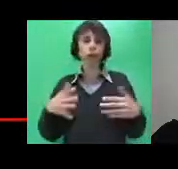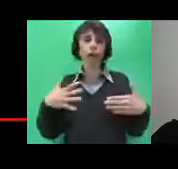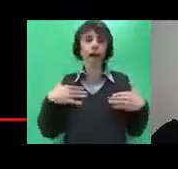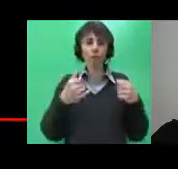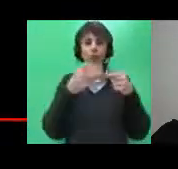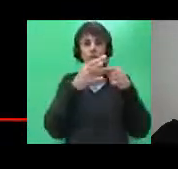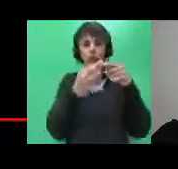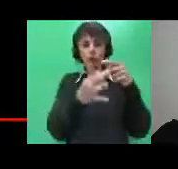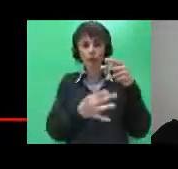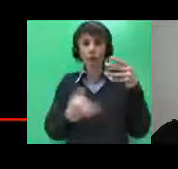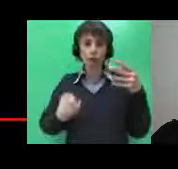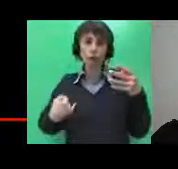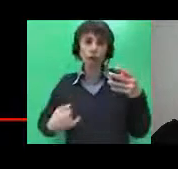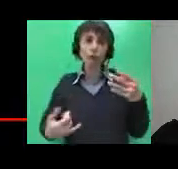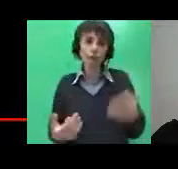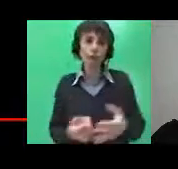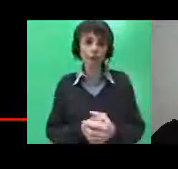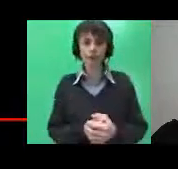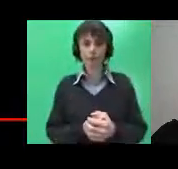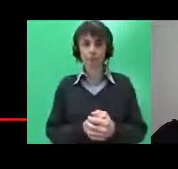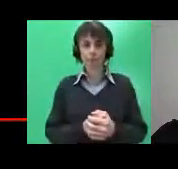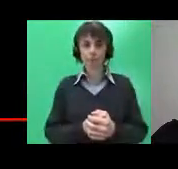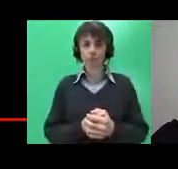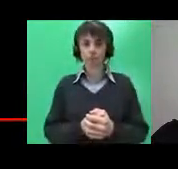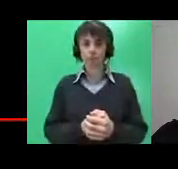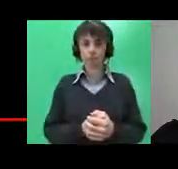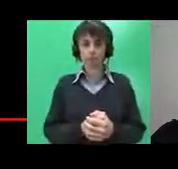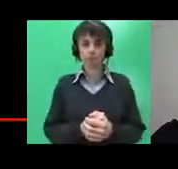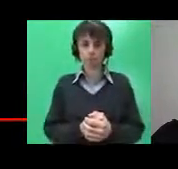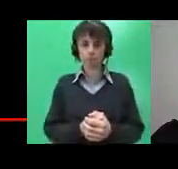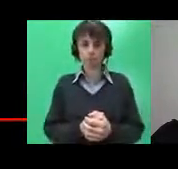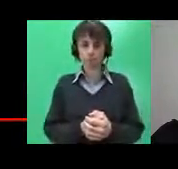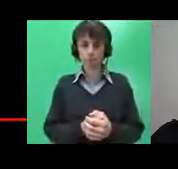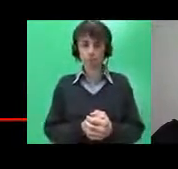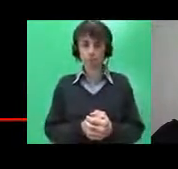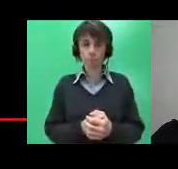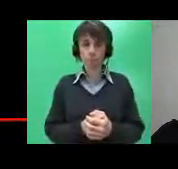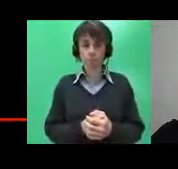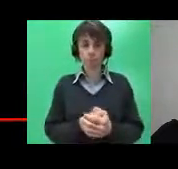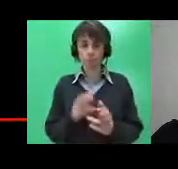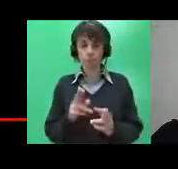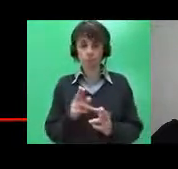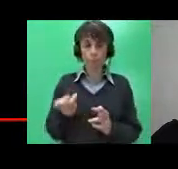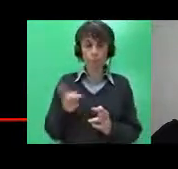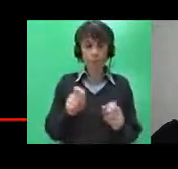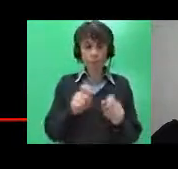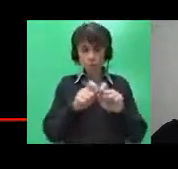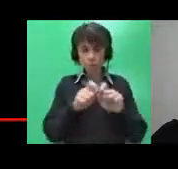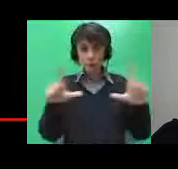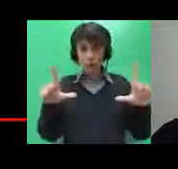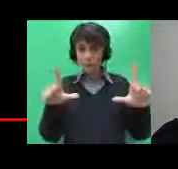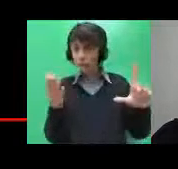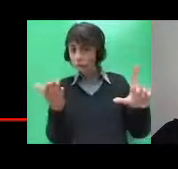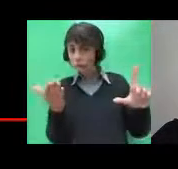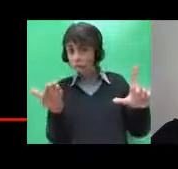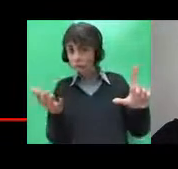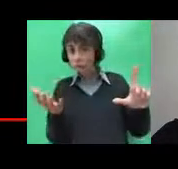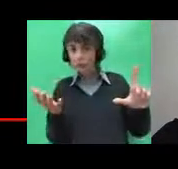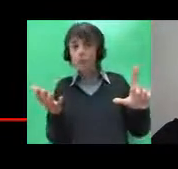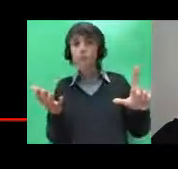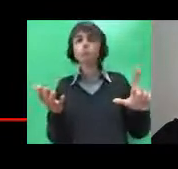the presentation in a sec. I'll carry on talking about some of the emerging themes